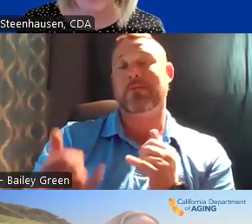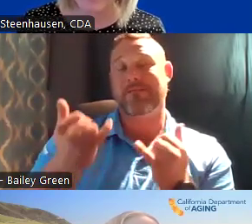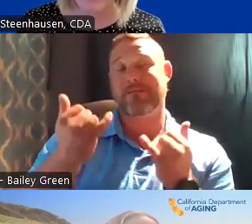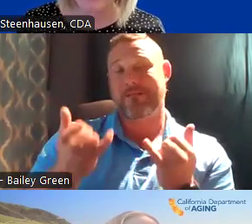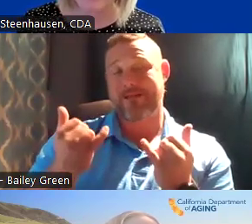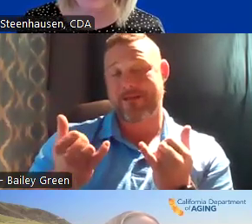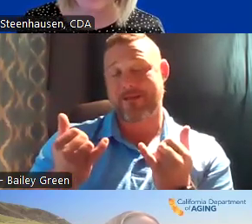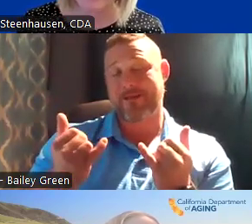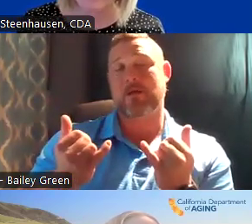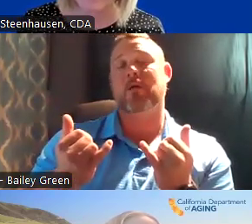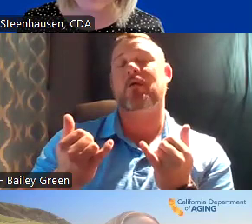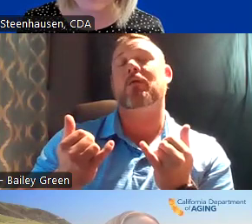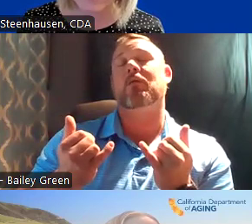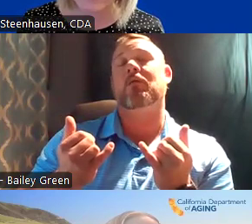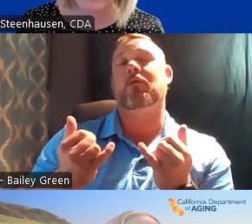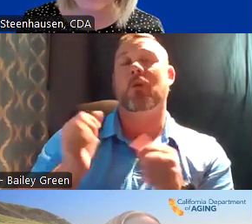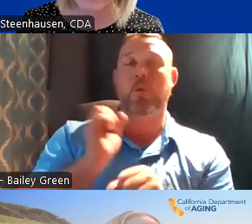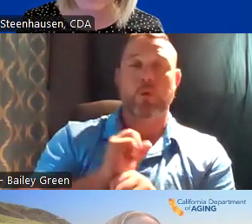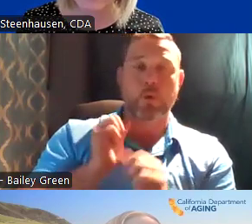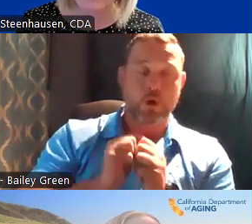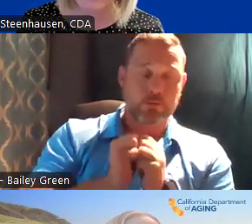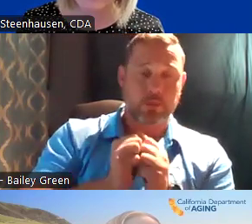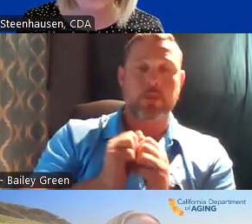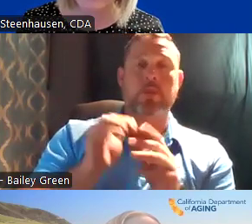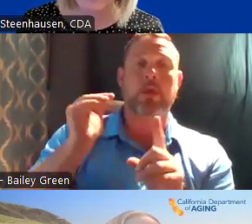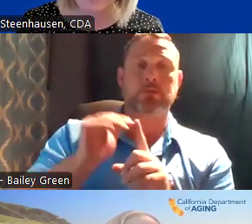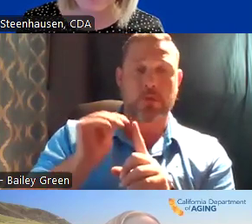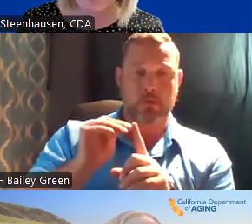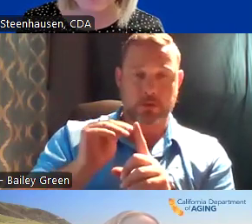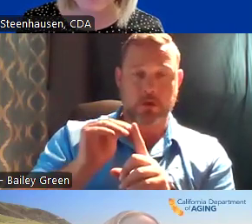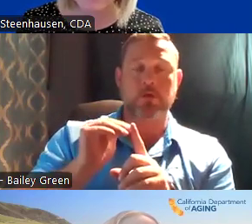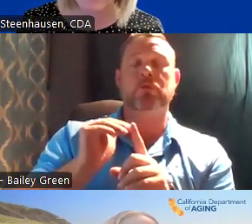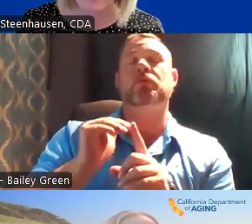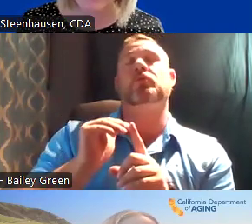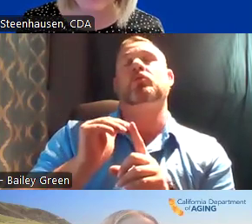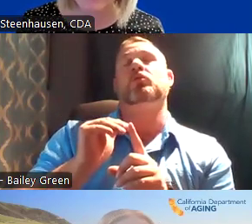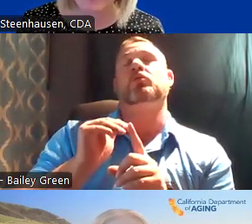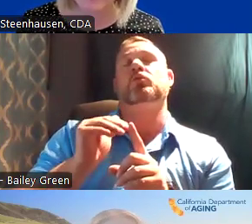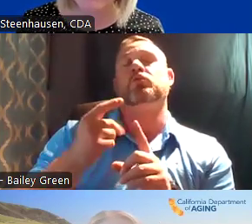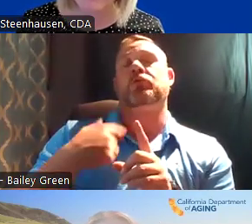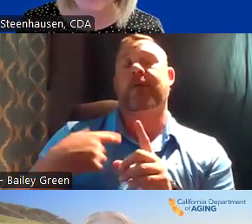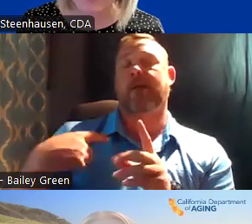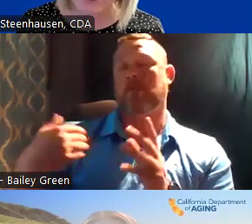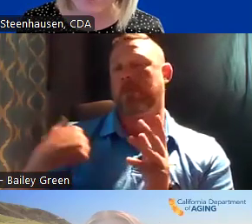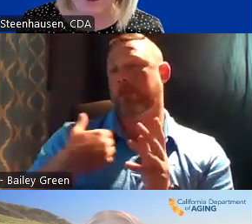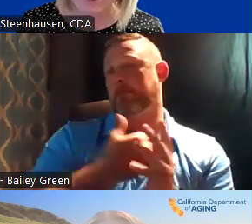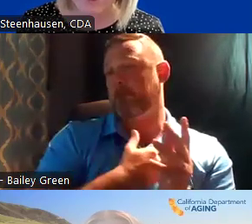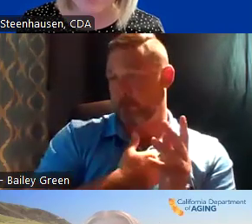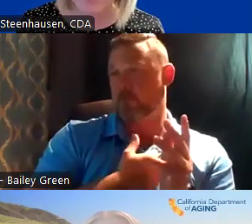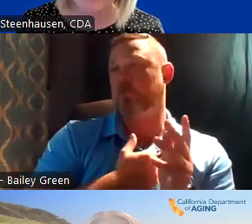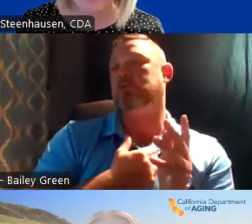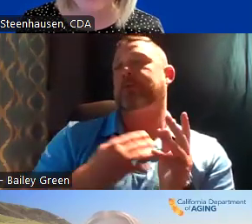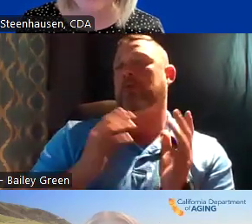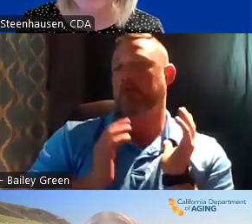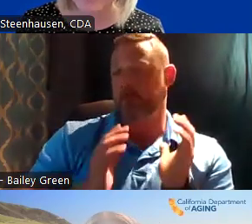we're doing is we are working with the consultant to convene members of the Equity Advisory Committee